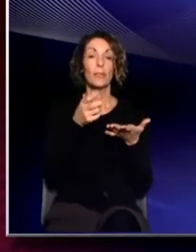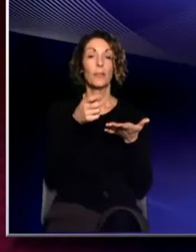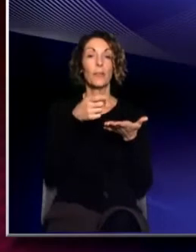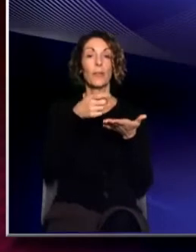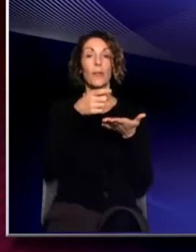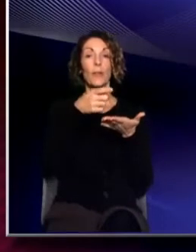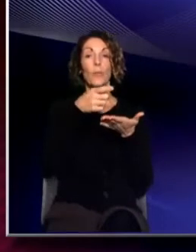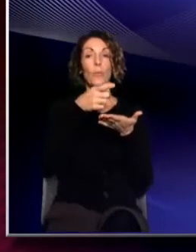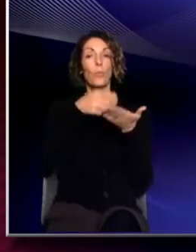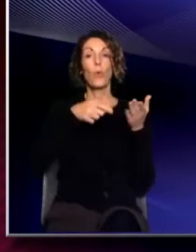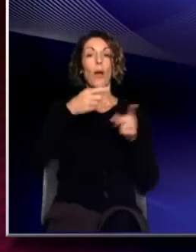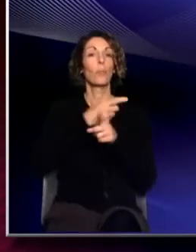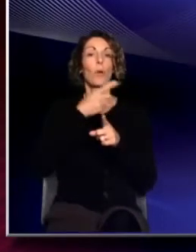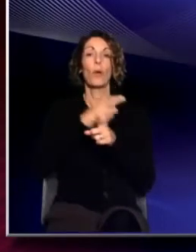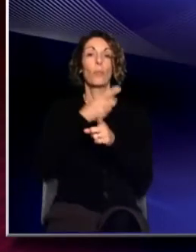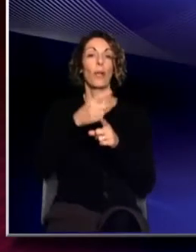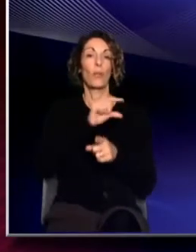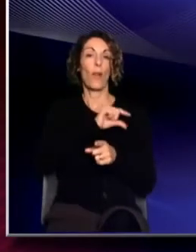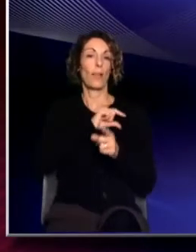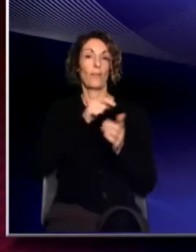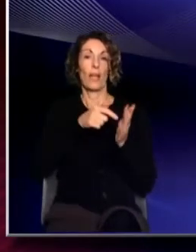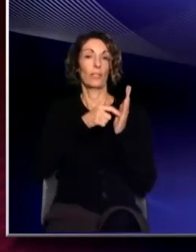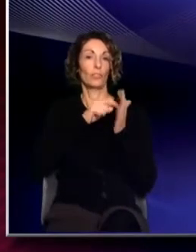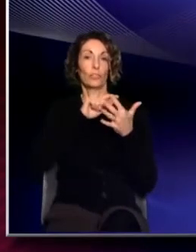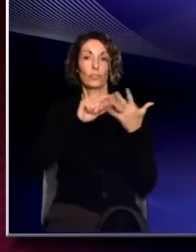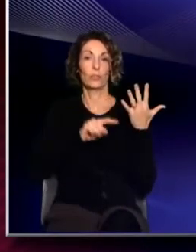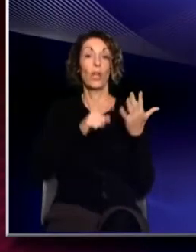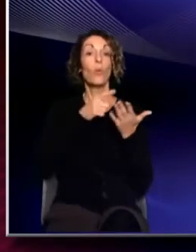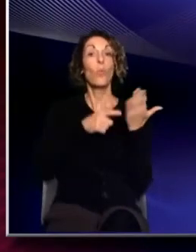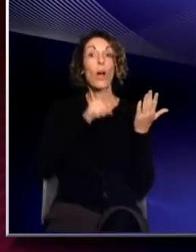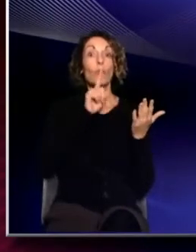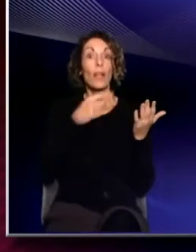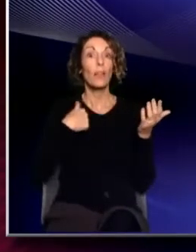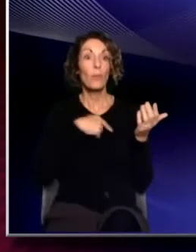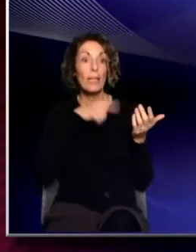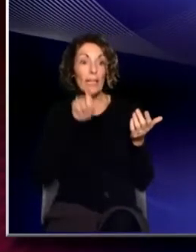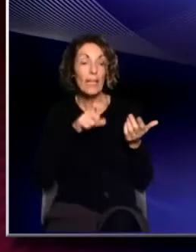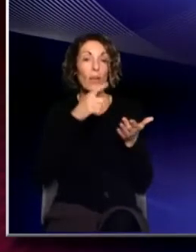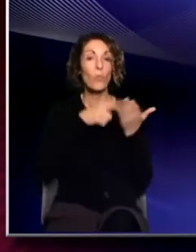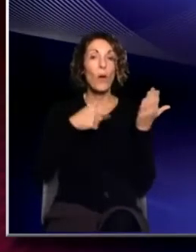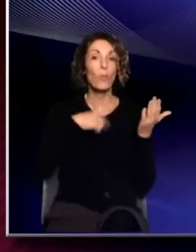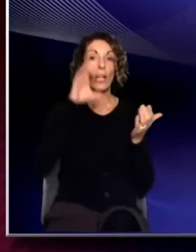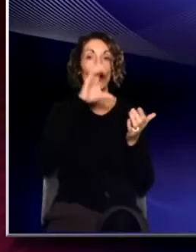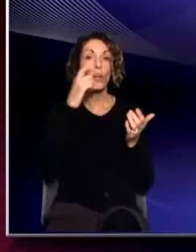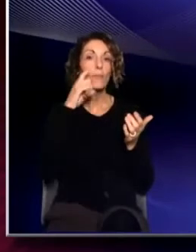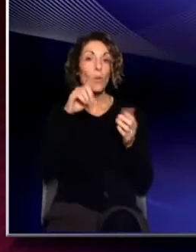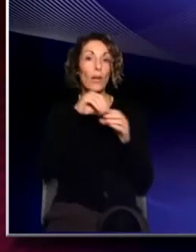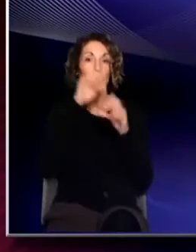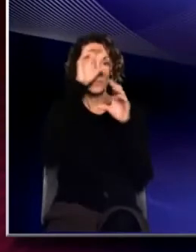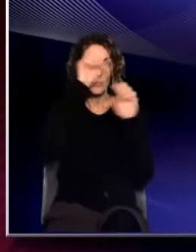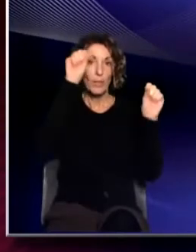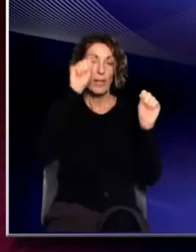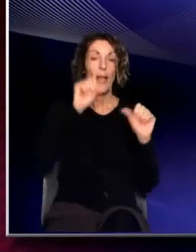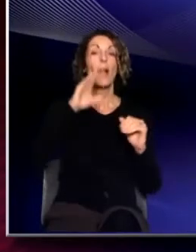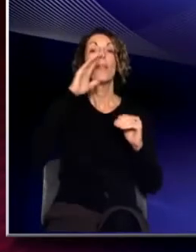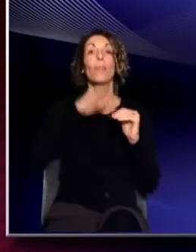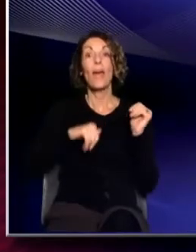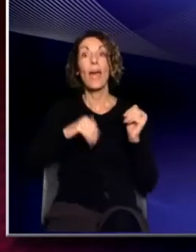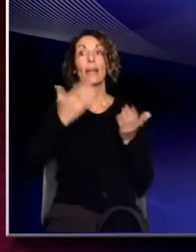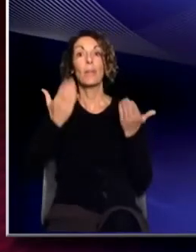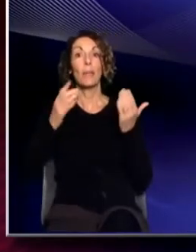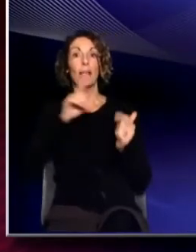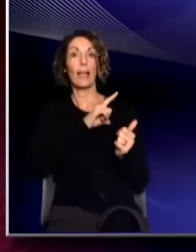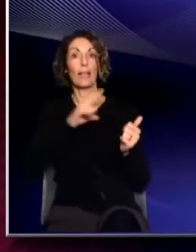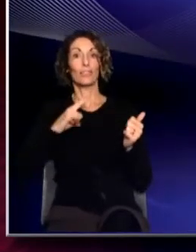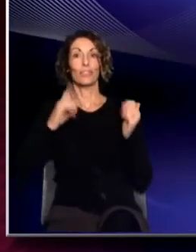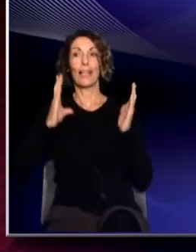the appropriate qualifications, what is really needed, what we're really looking for in a superintendent, rather than maybe a legislator